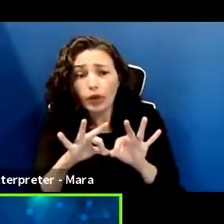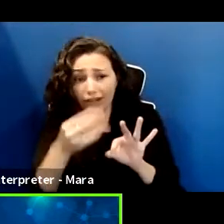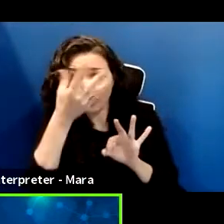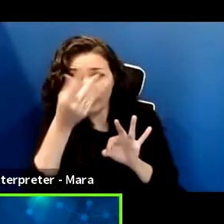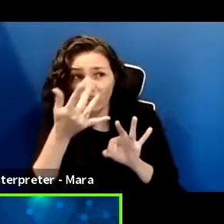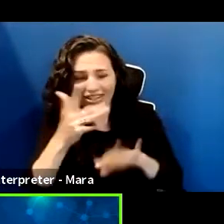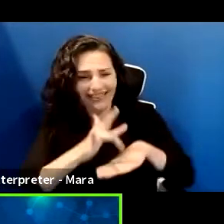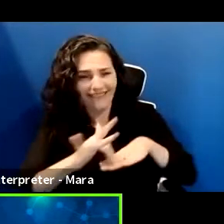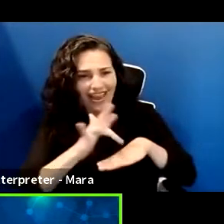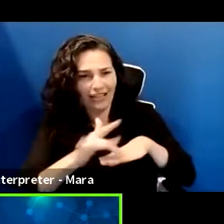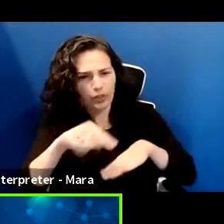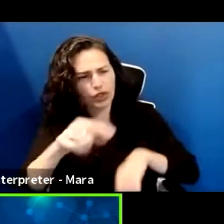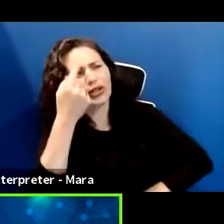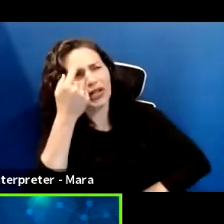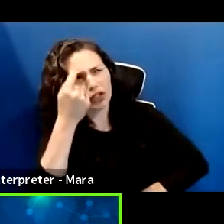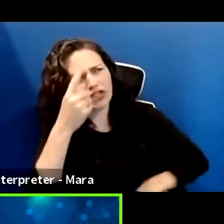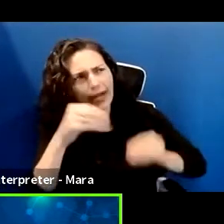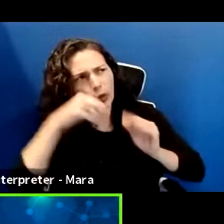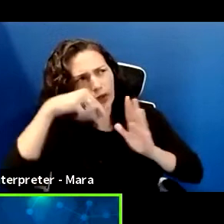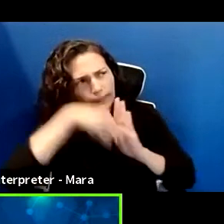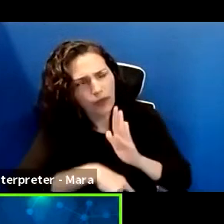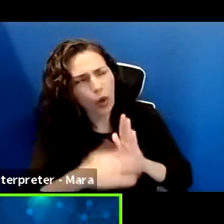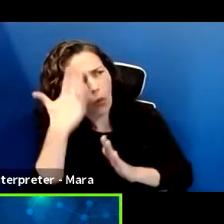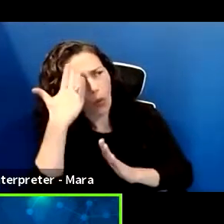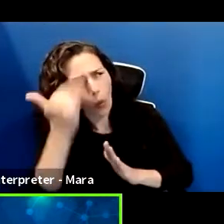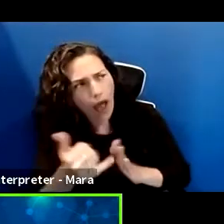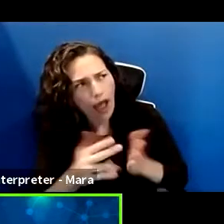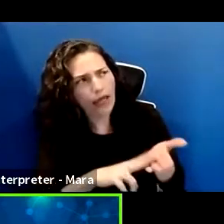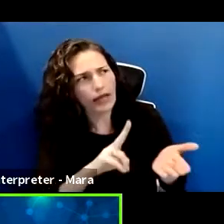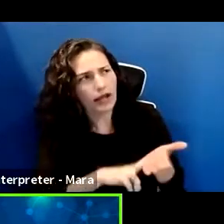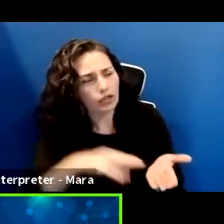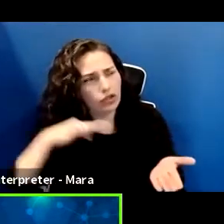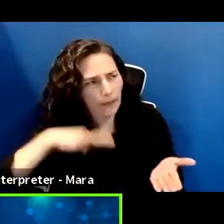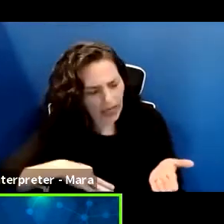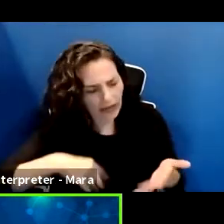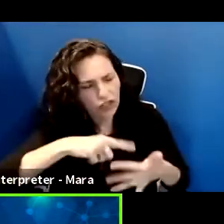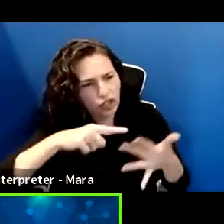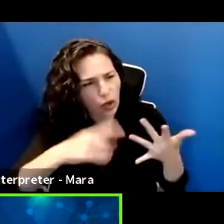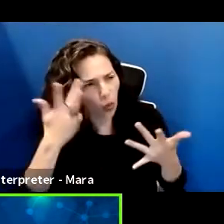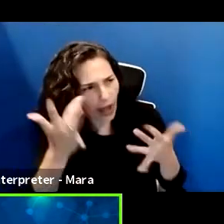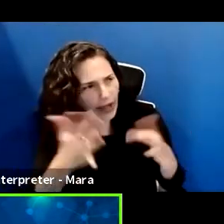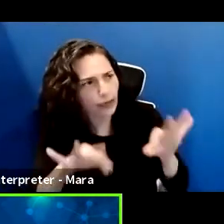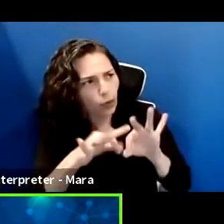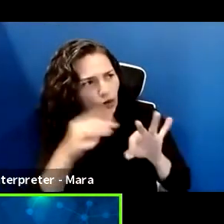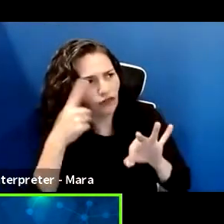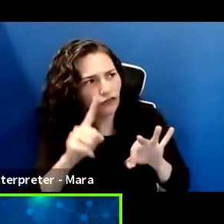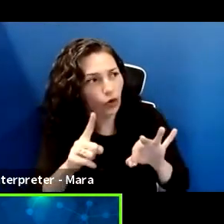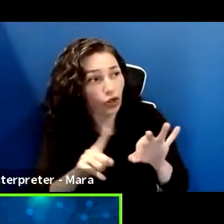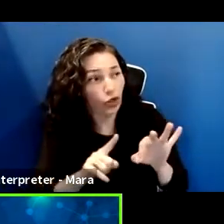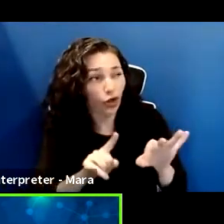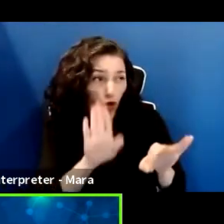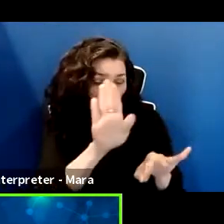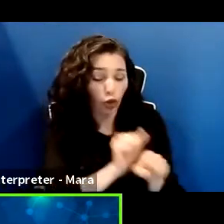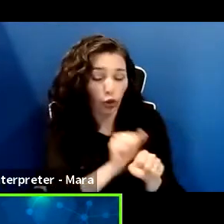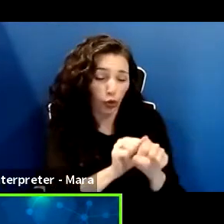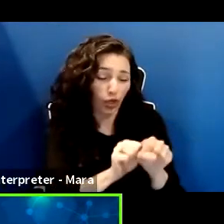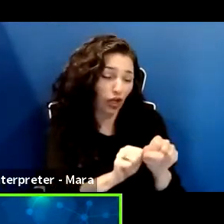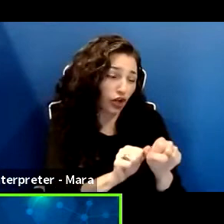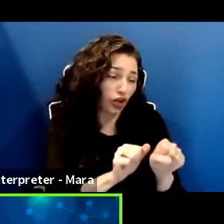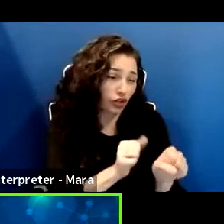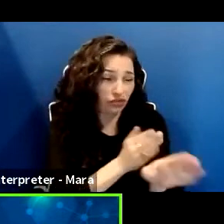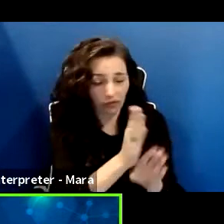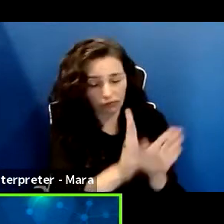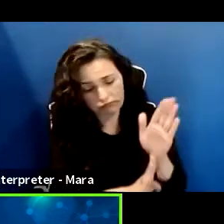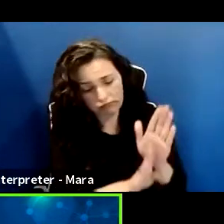available so you can have a better understanding of why these contracts will be useful and an important part of your budding careers. So for those of you that